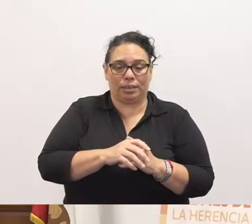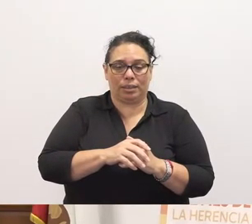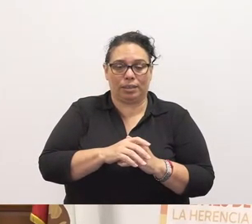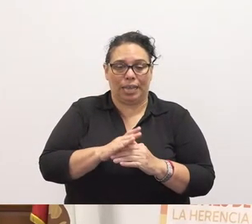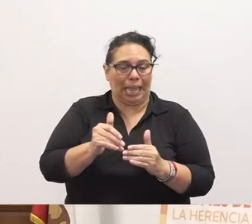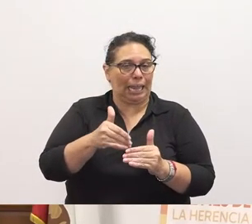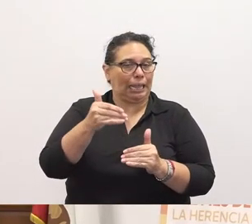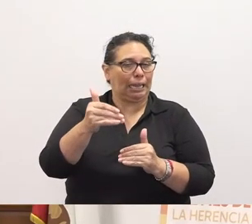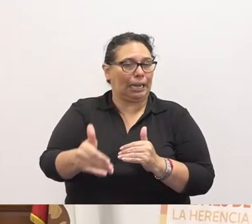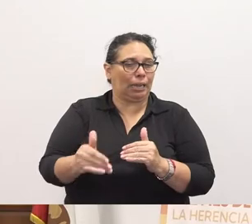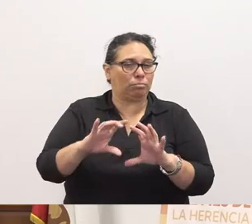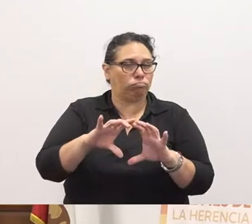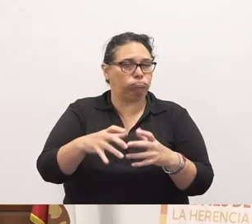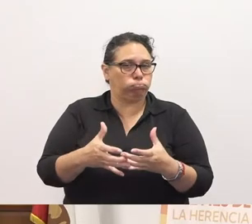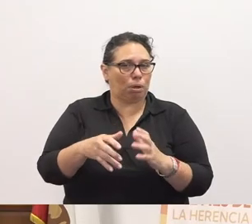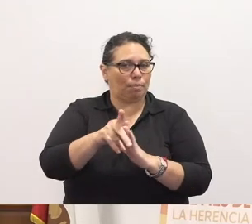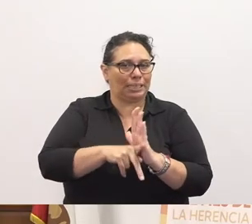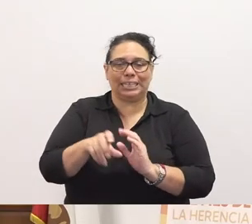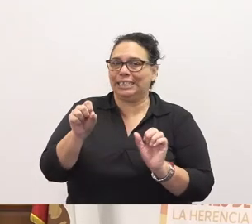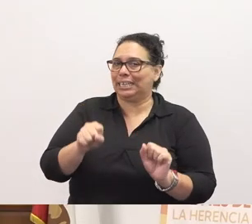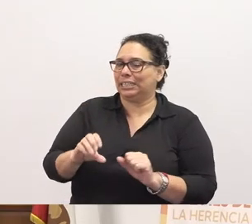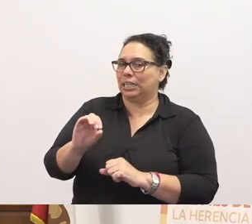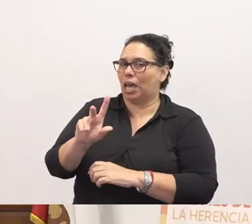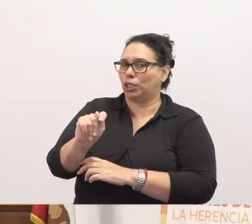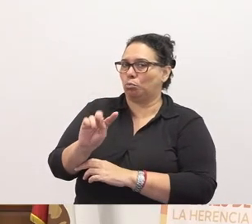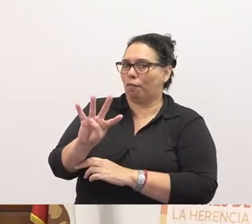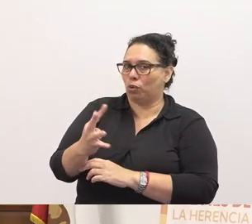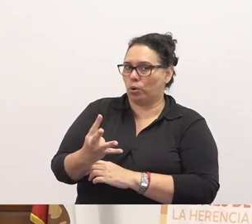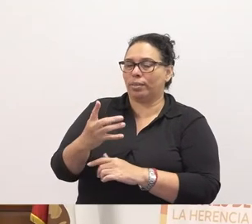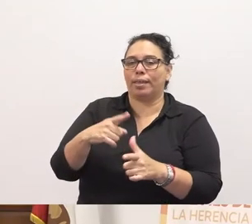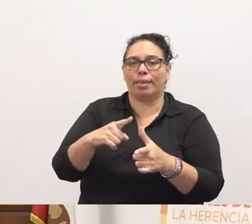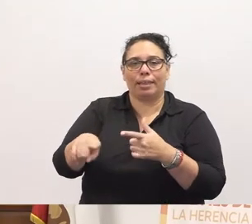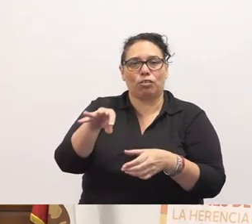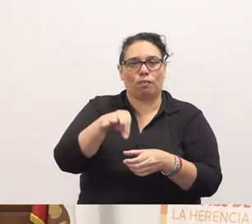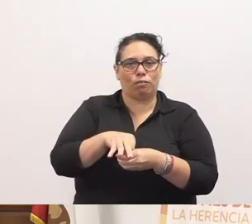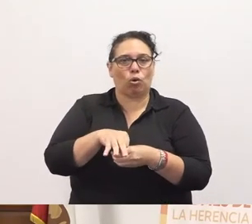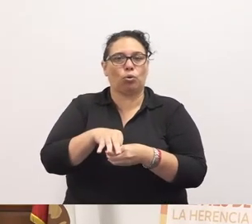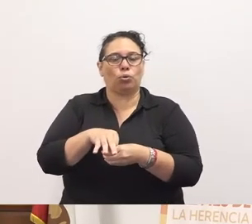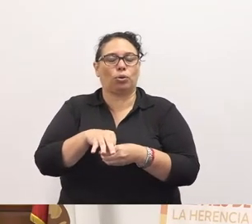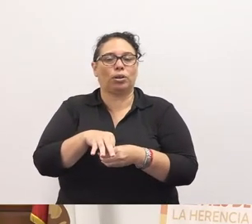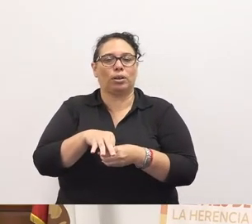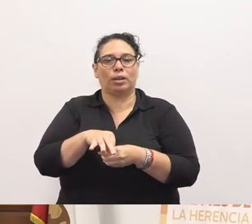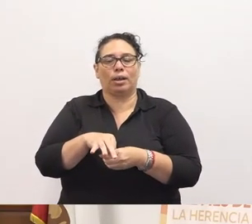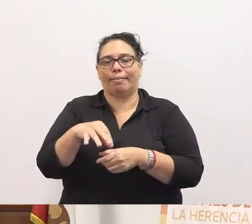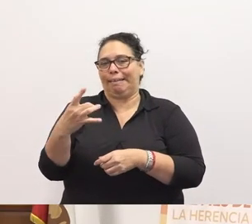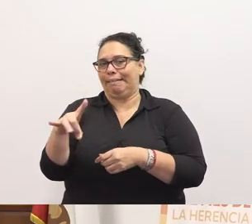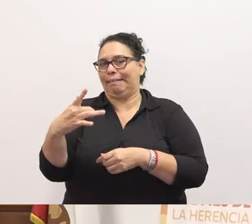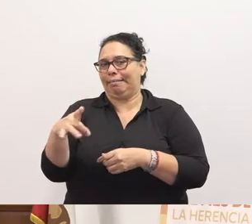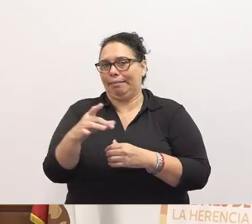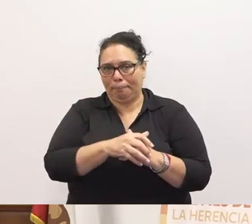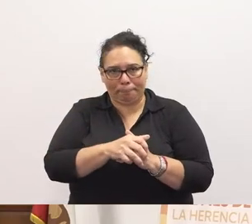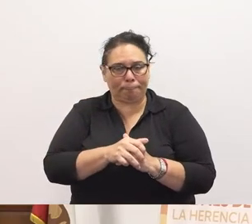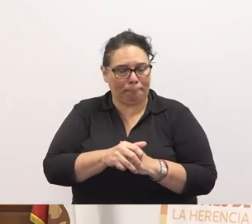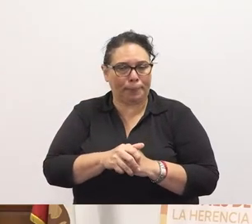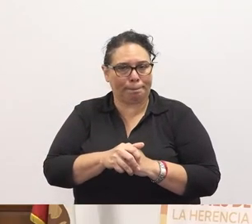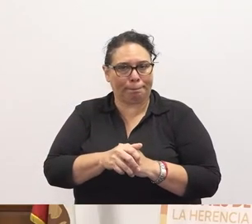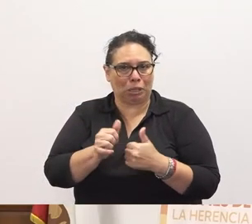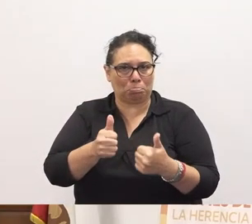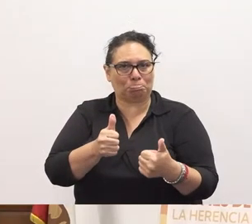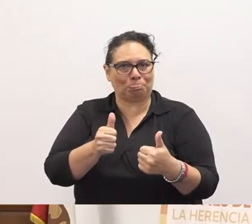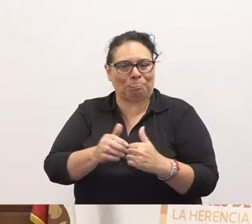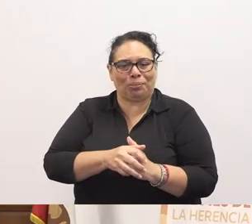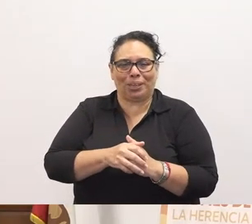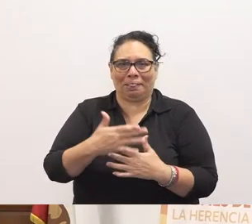next batch of policies. Yes, on October 4th, and then you'll vote on the policies on October 18th. Great. Okay.